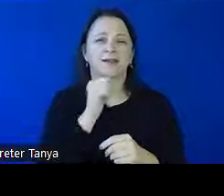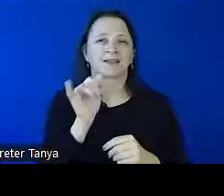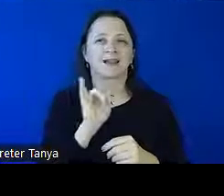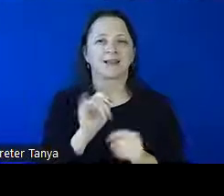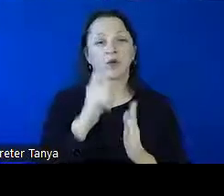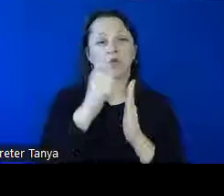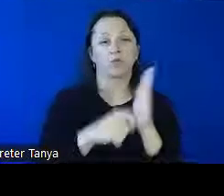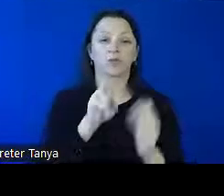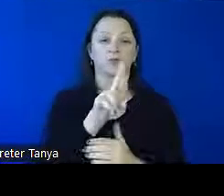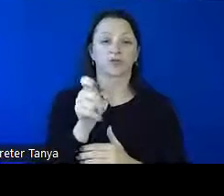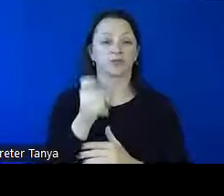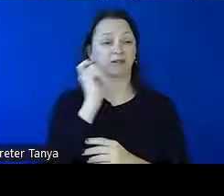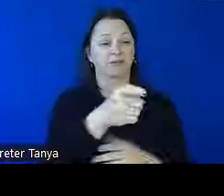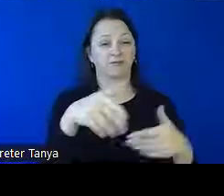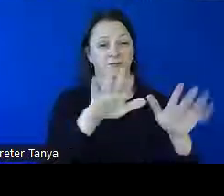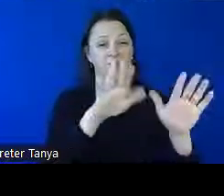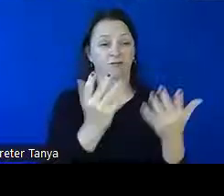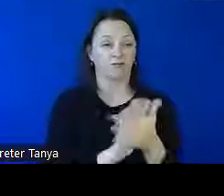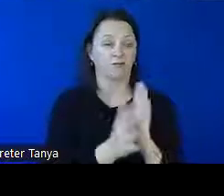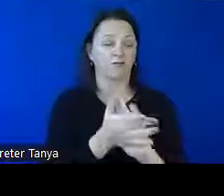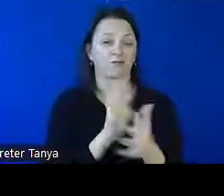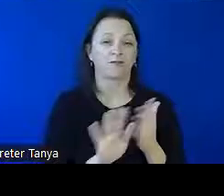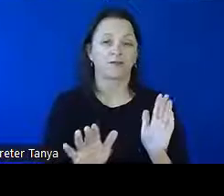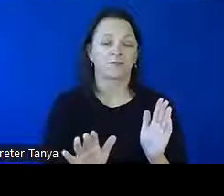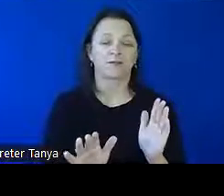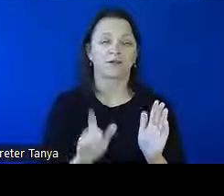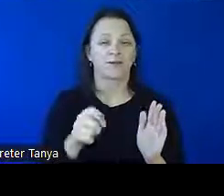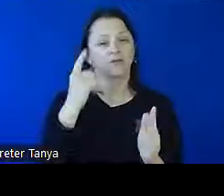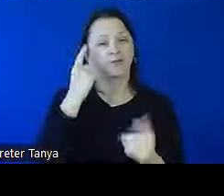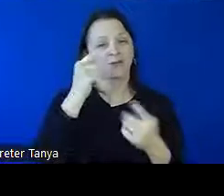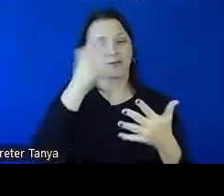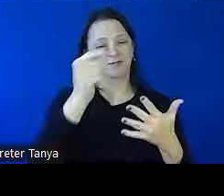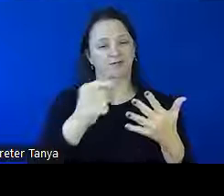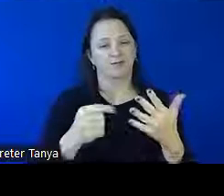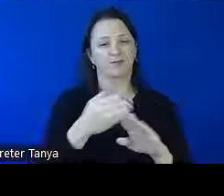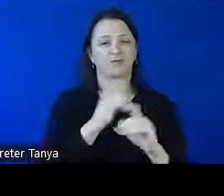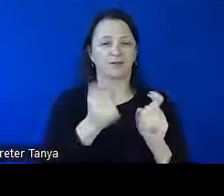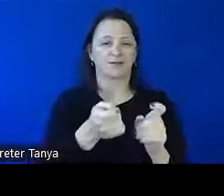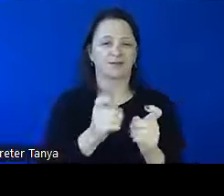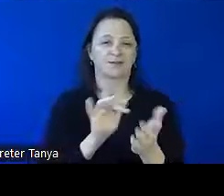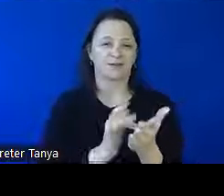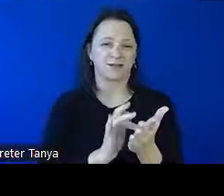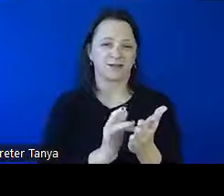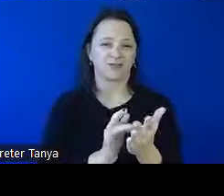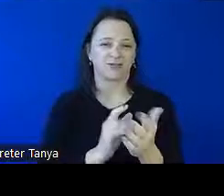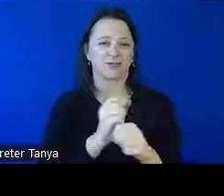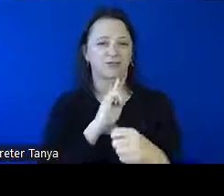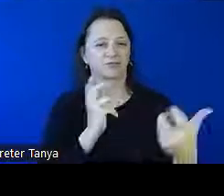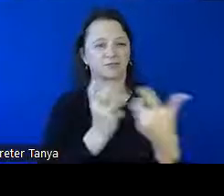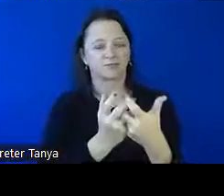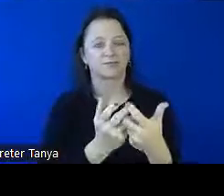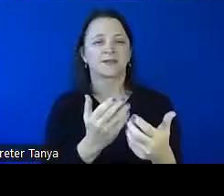one prescription and then we're all set. These are all things that need to be considered for an effective